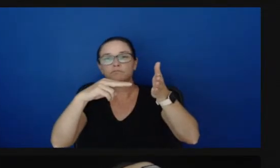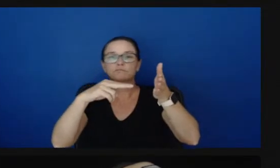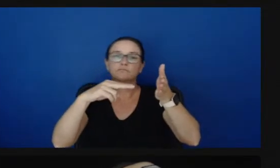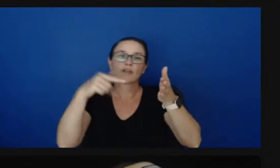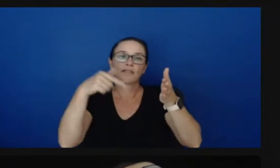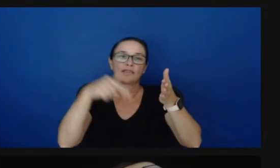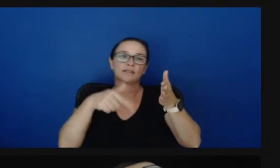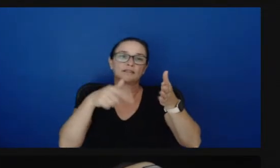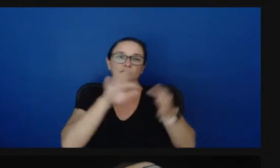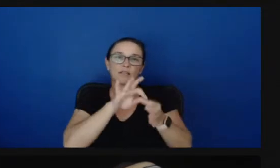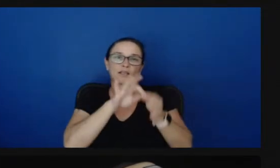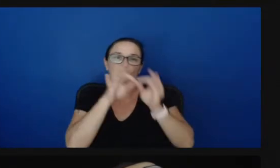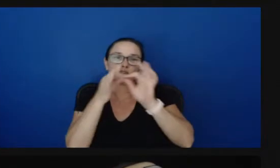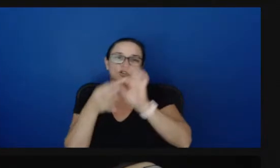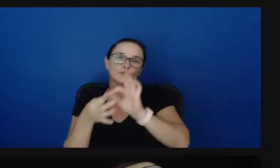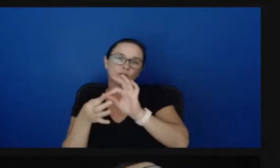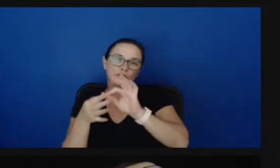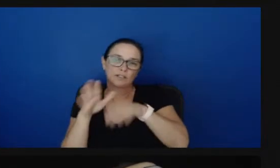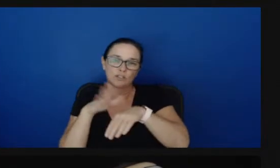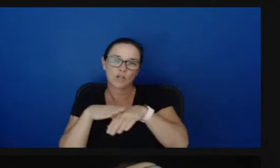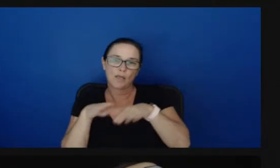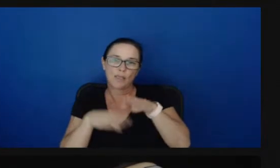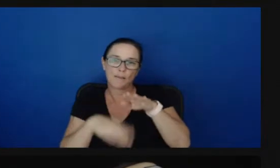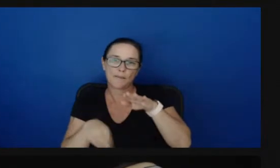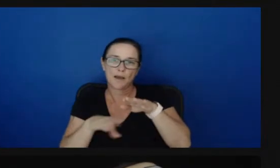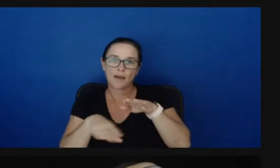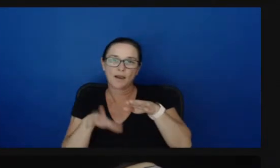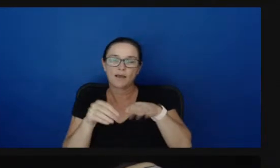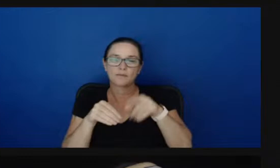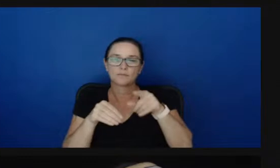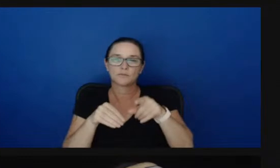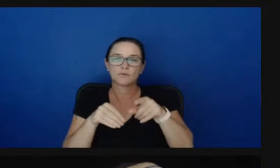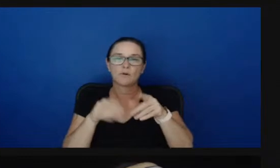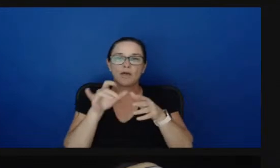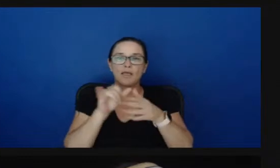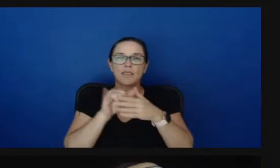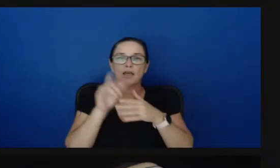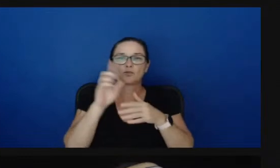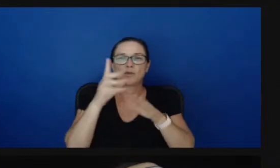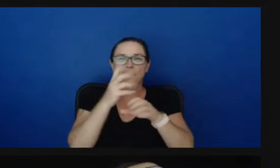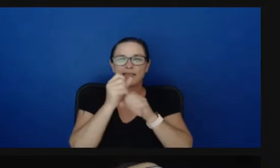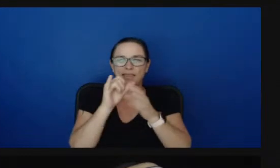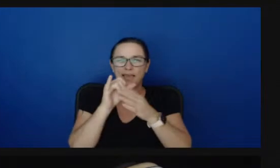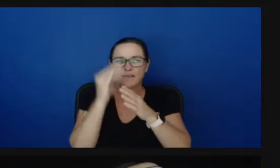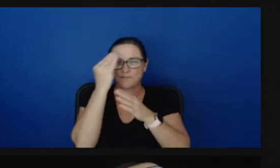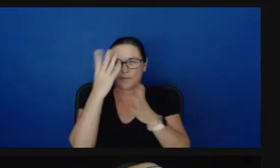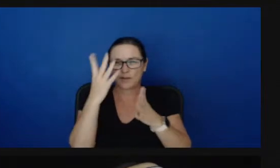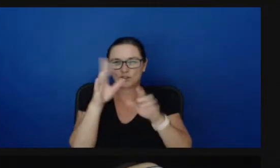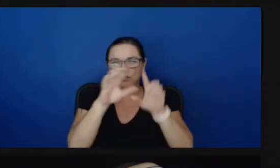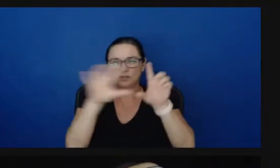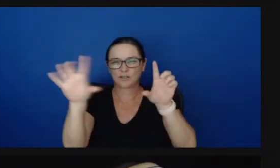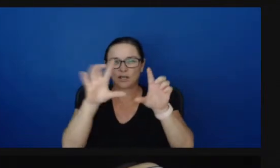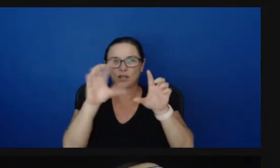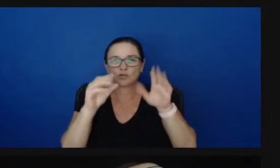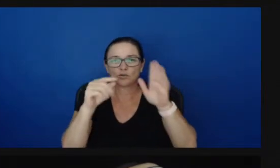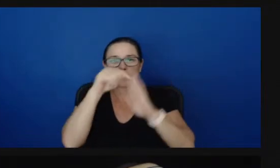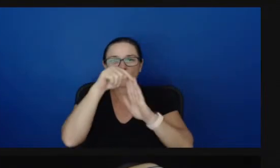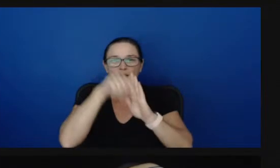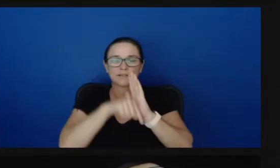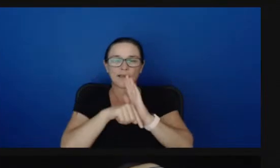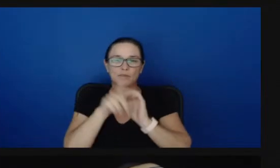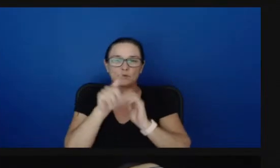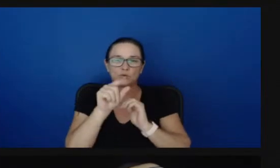interpretation on the bottom panel there. Right? So this is where they get this interpretation. The depth is big here, 20